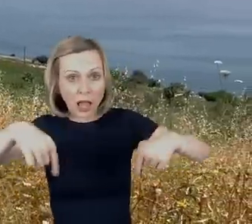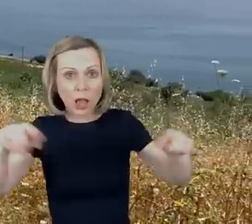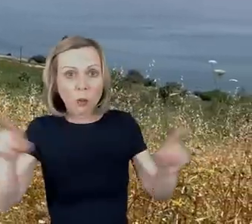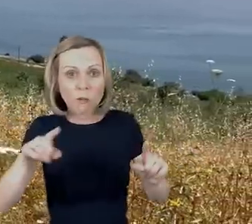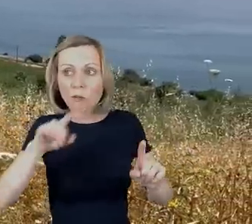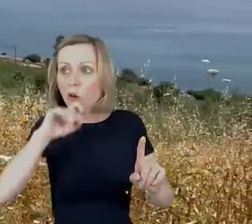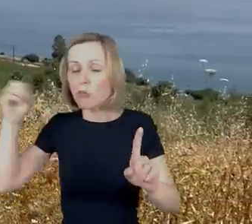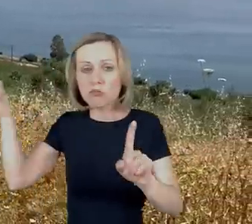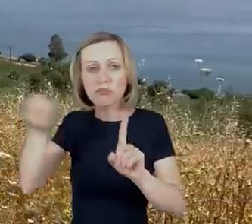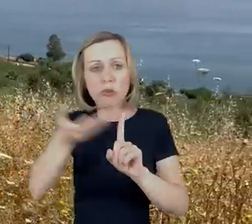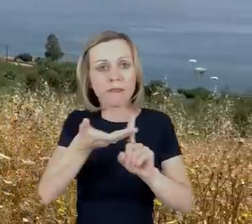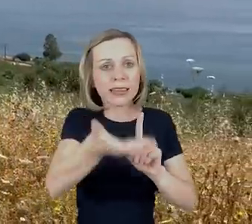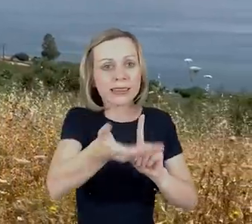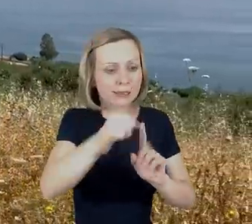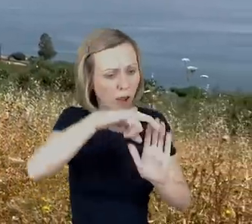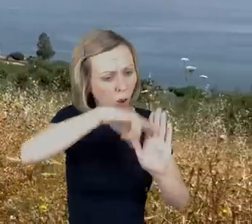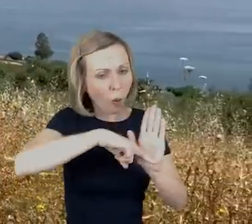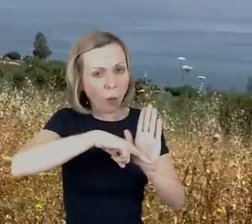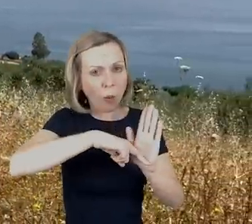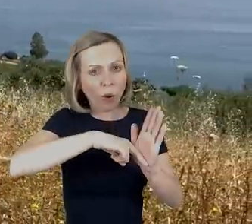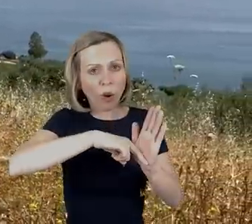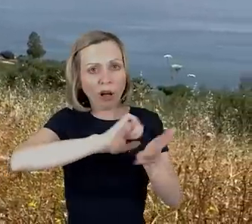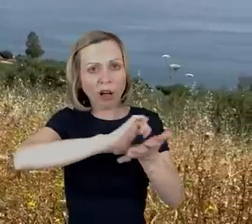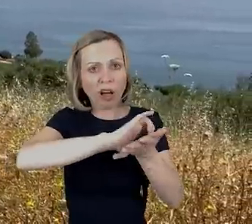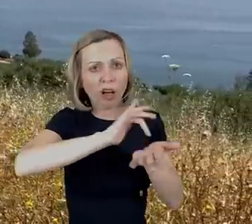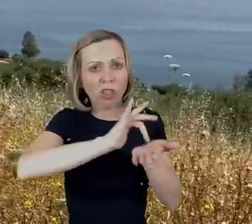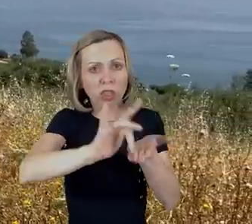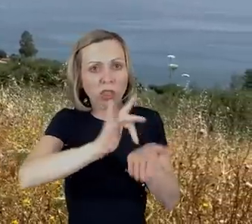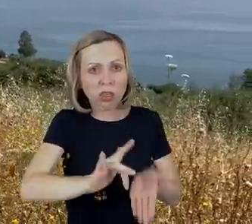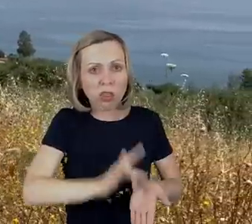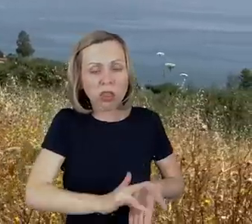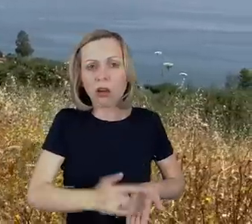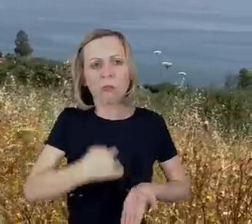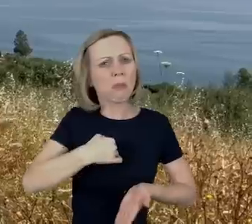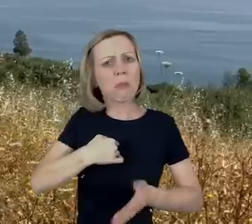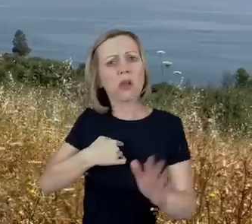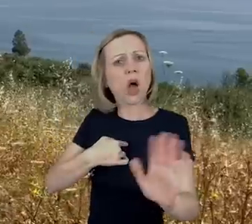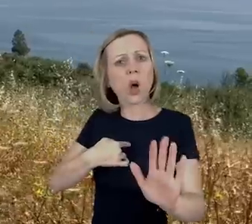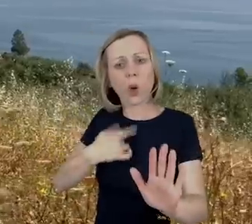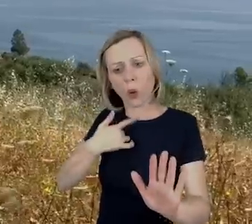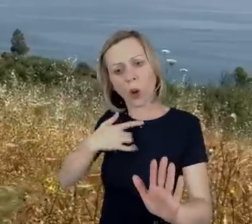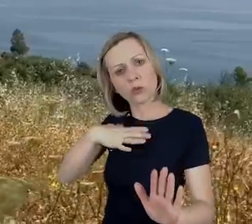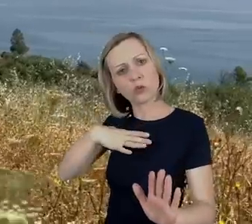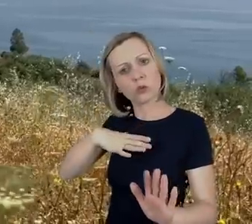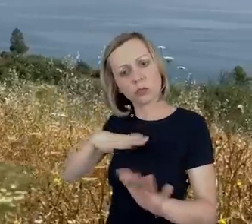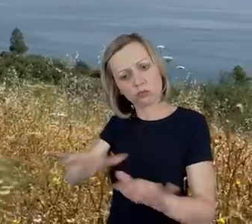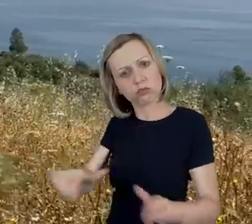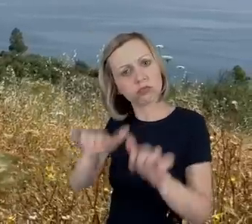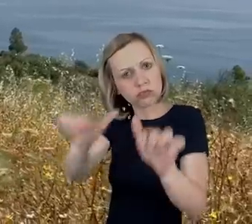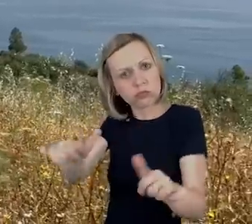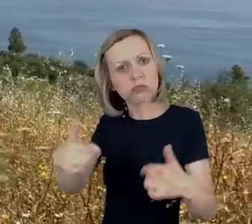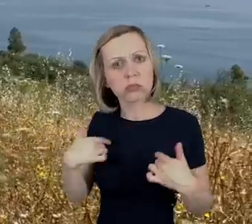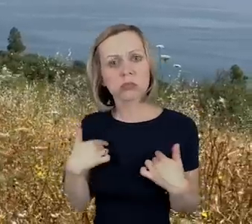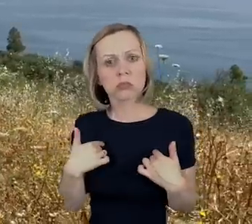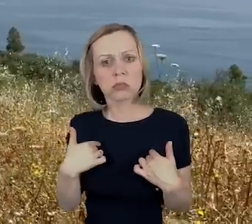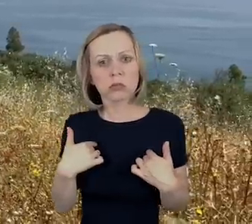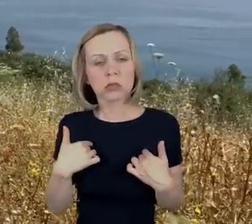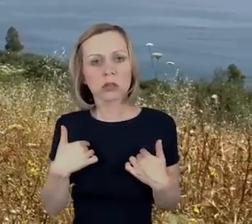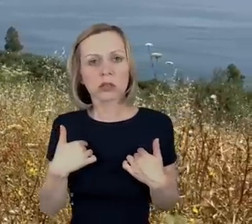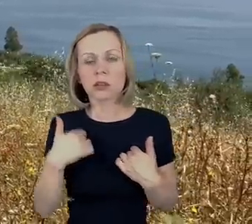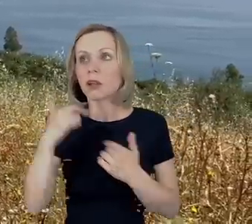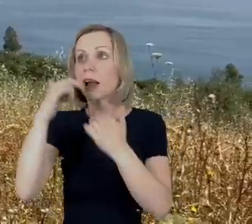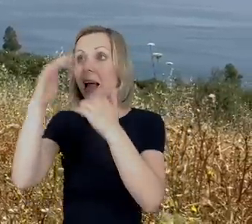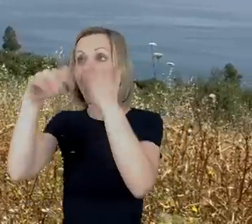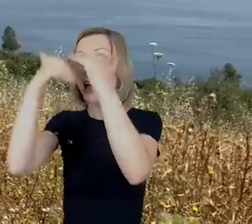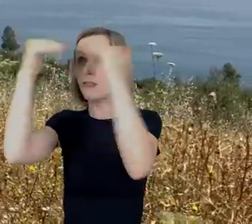Do not think that I have come to abolish the law or the prophets. I have not come to abolish, but to fulfill. For truly I